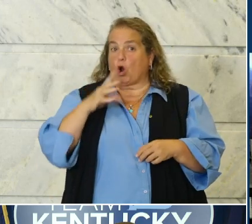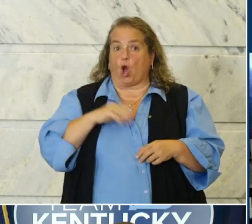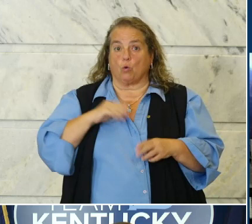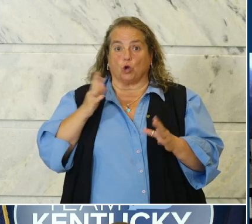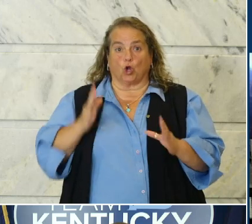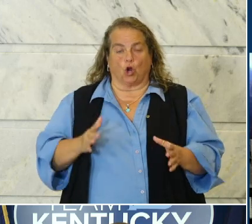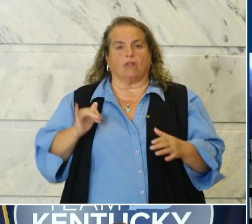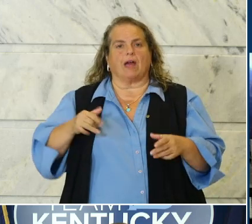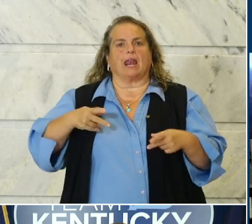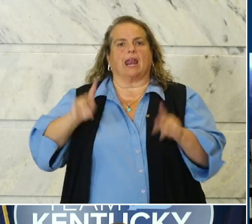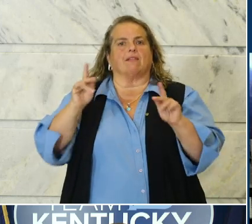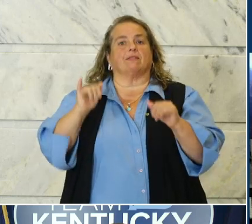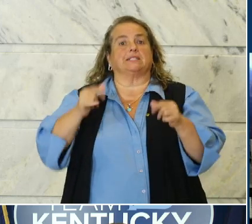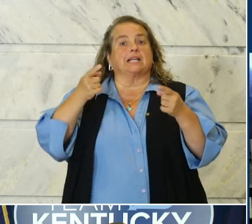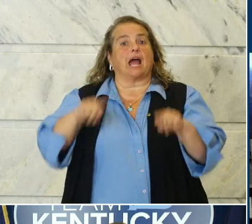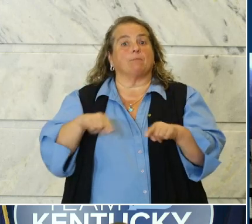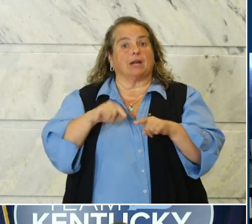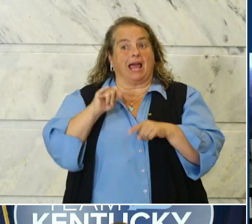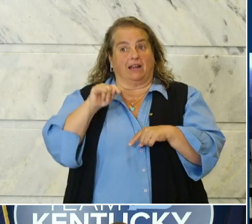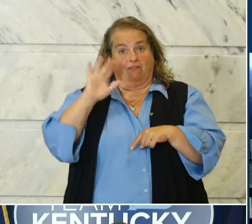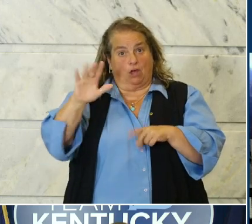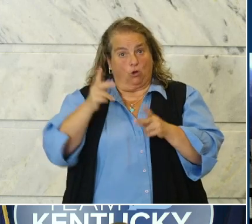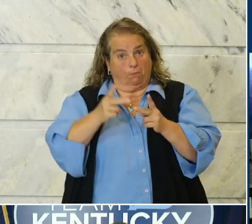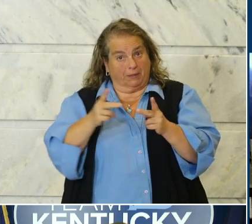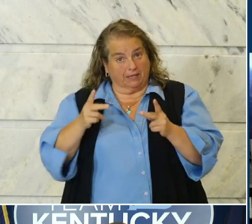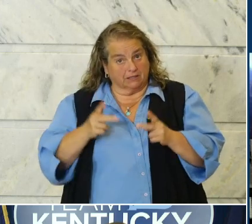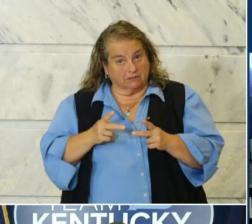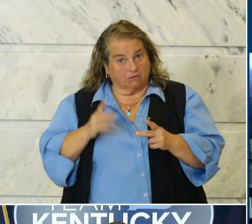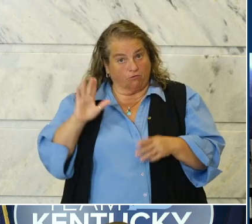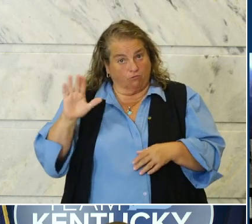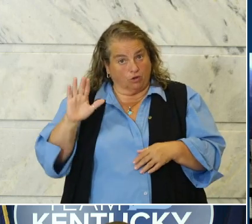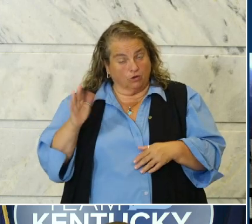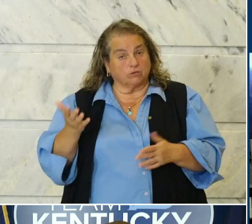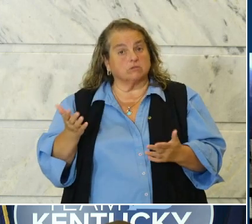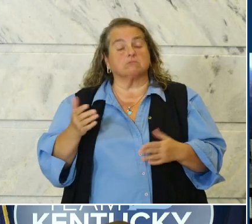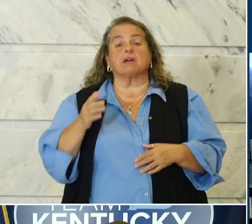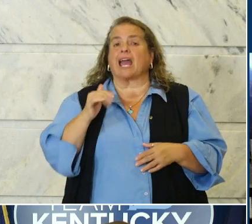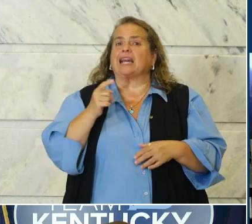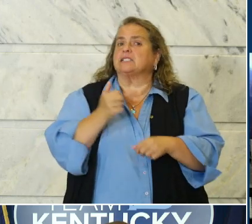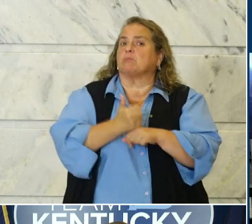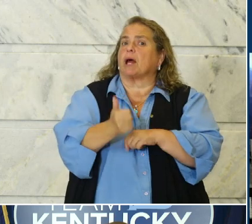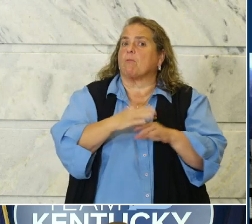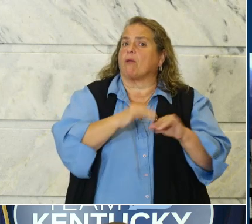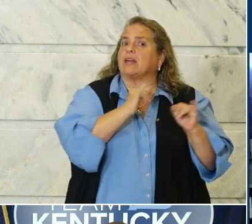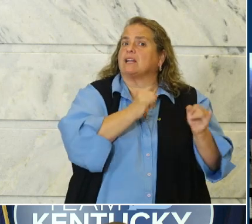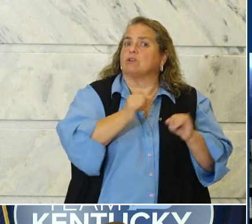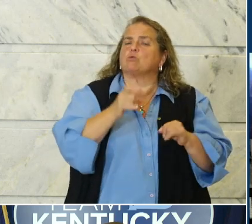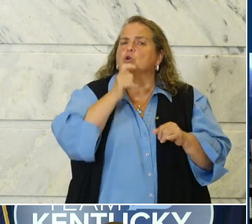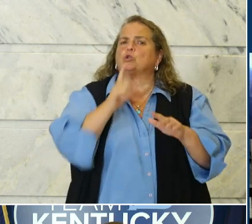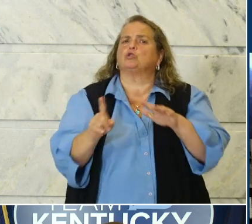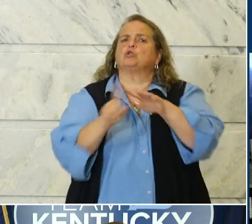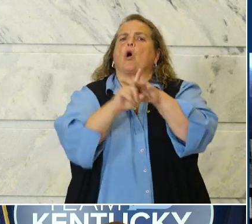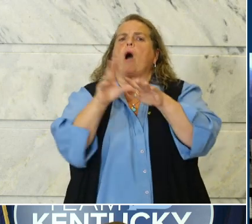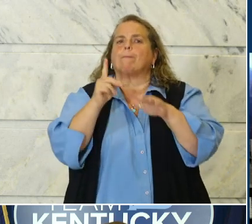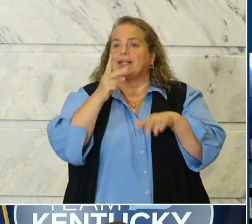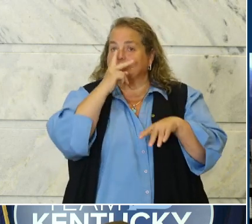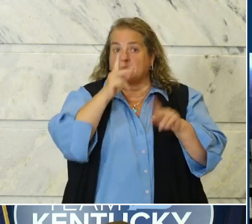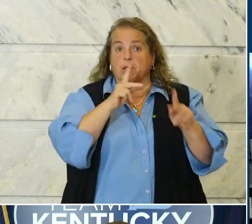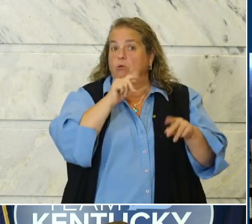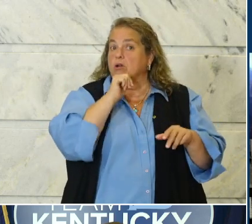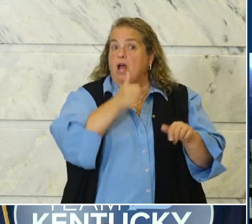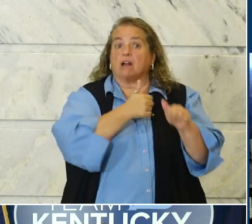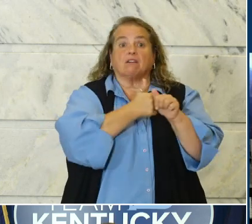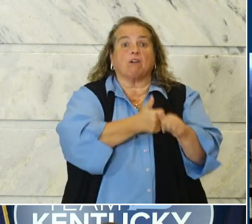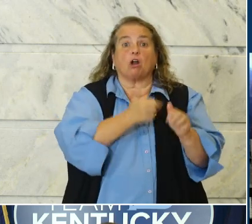let this happen at their facility. There's blame on the individuals that show up, see people not following any of